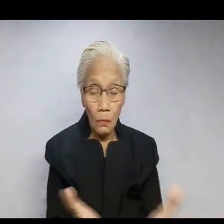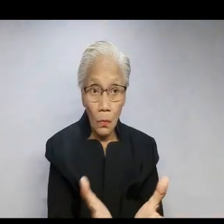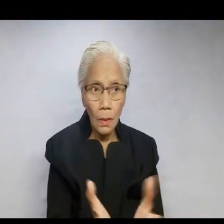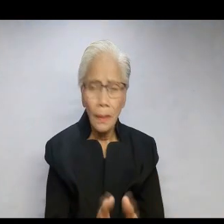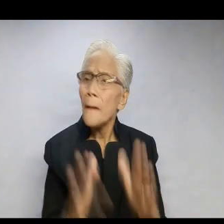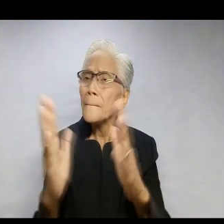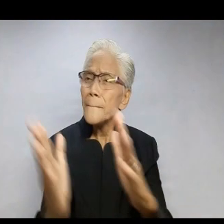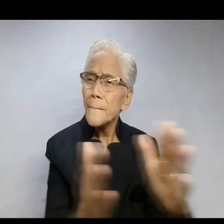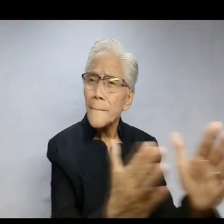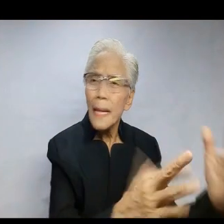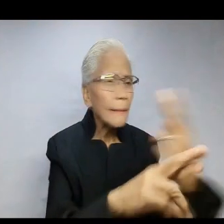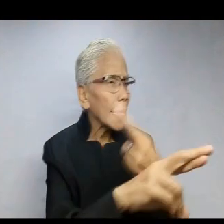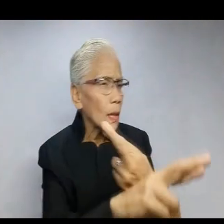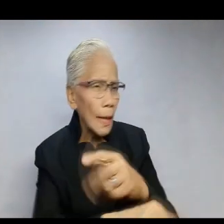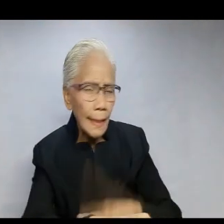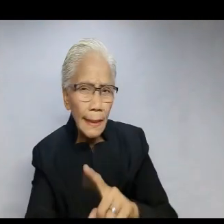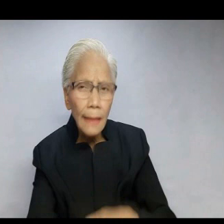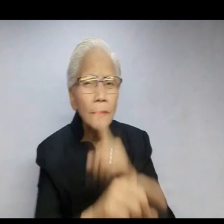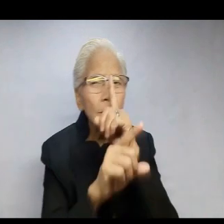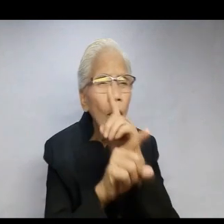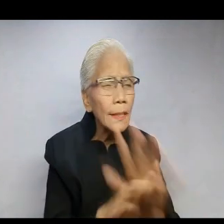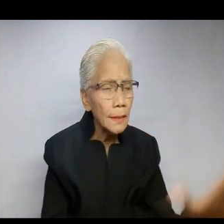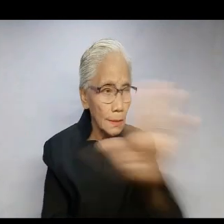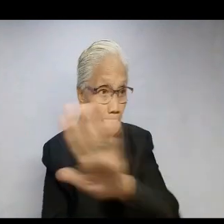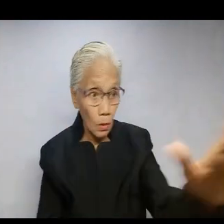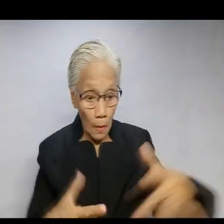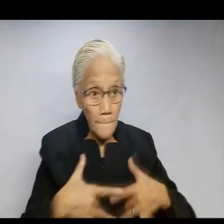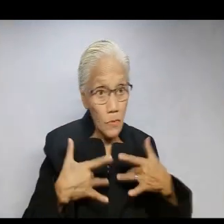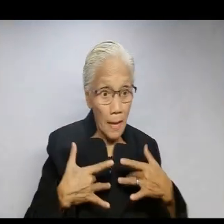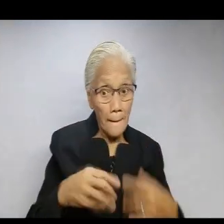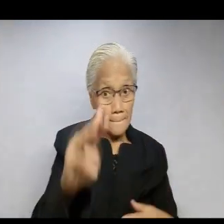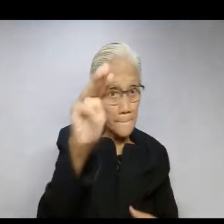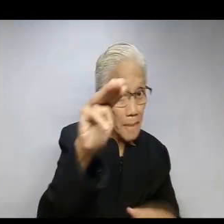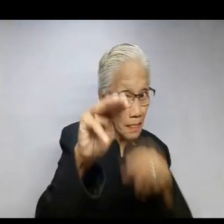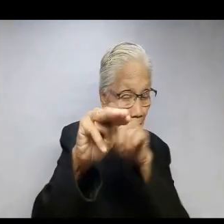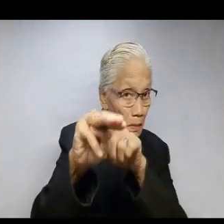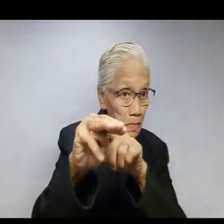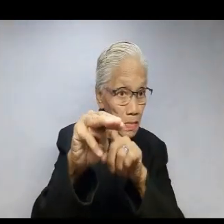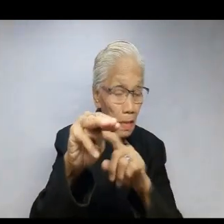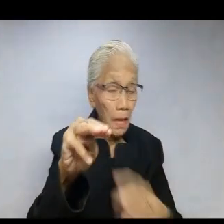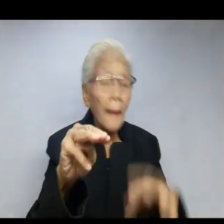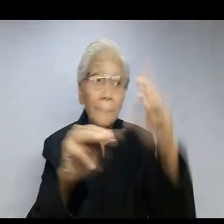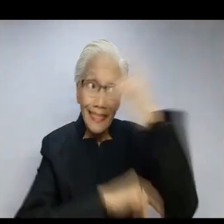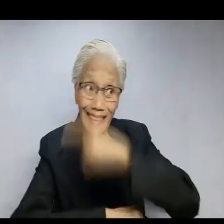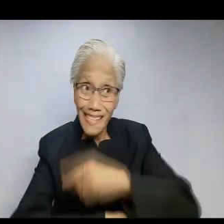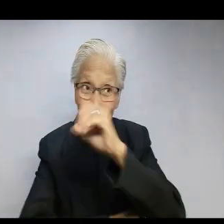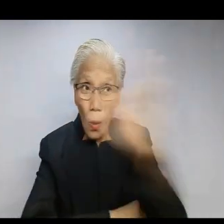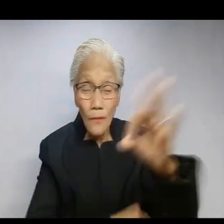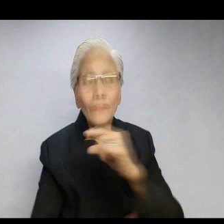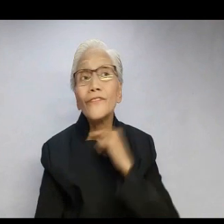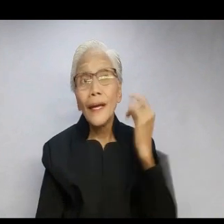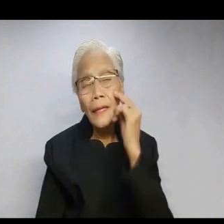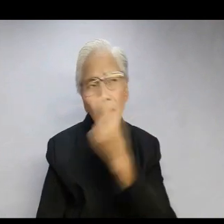world. Plan regular times of solitude in your life. Mondays, you know, my days